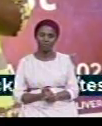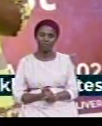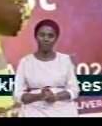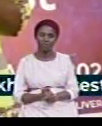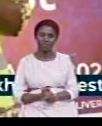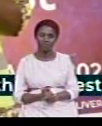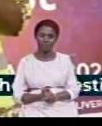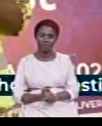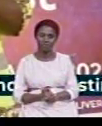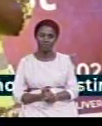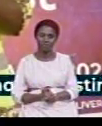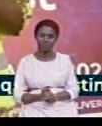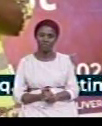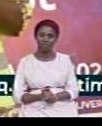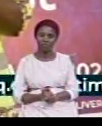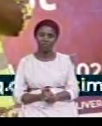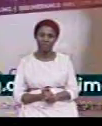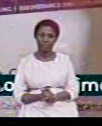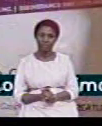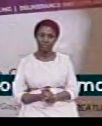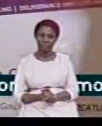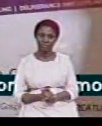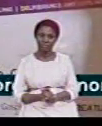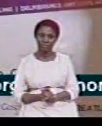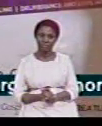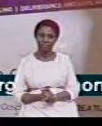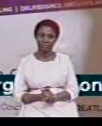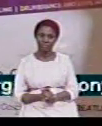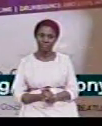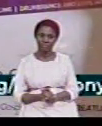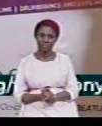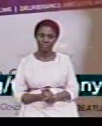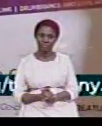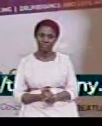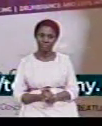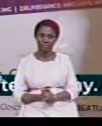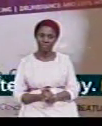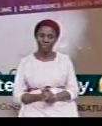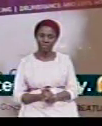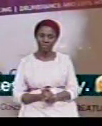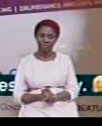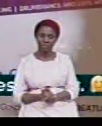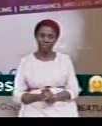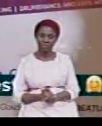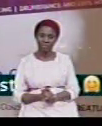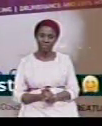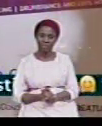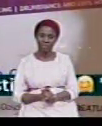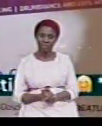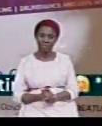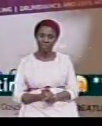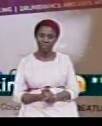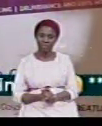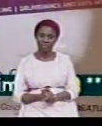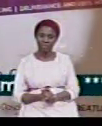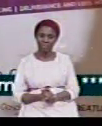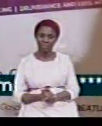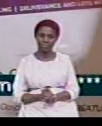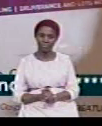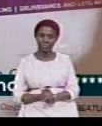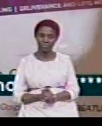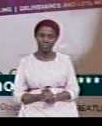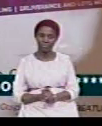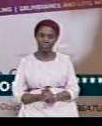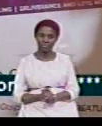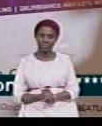1 year, 7 months, I met me anante any day four I me back crusade the assay. And to me cash in Yankupo and Munyam so I be a mammy